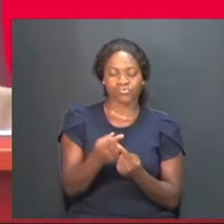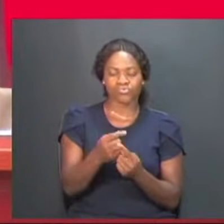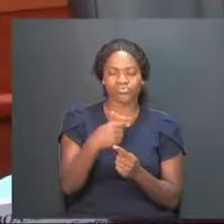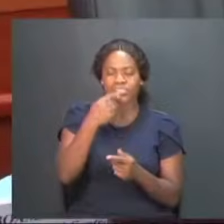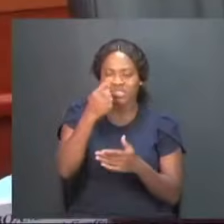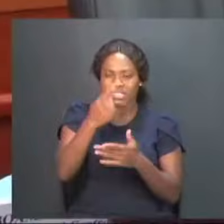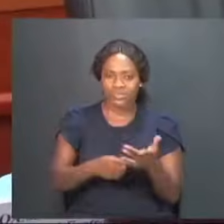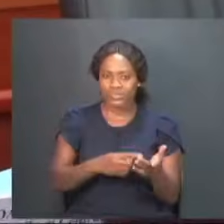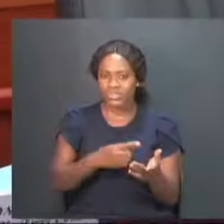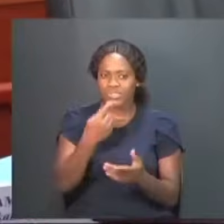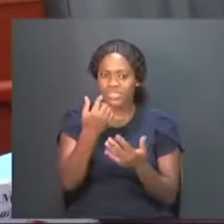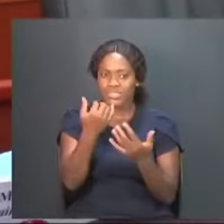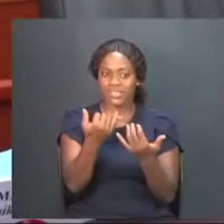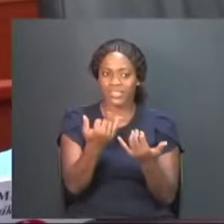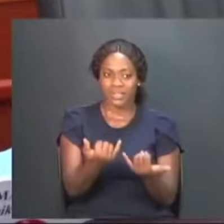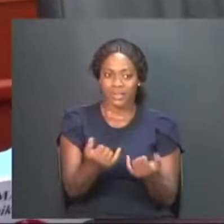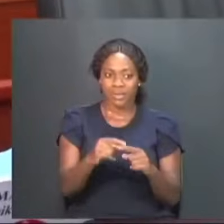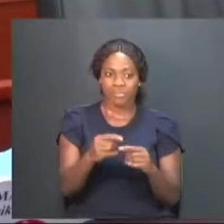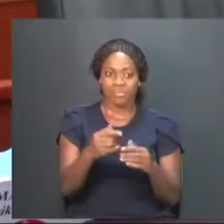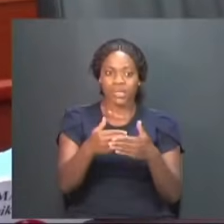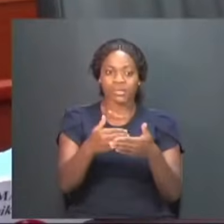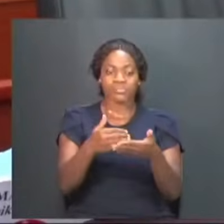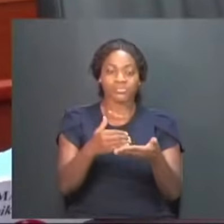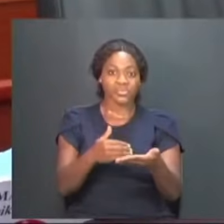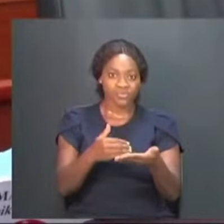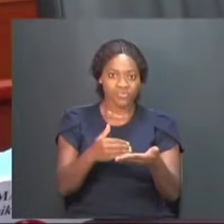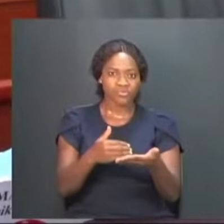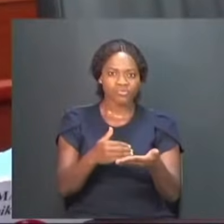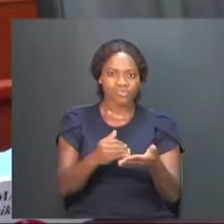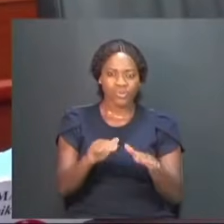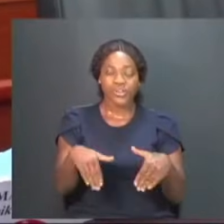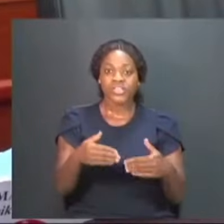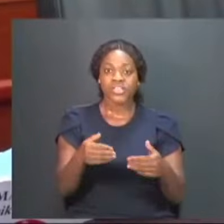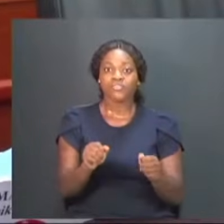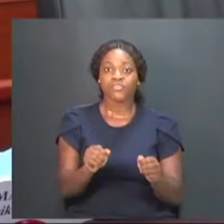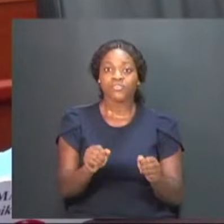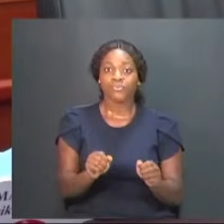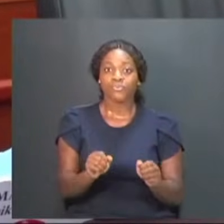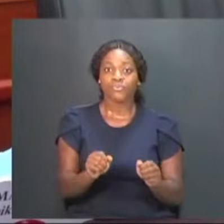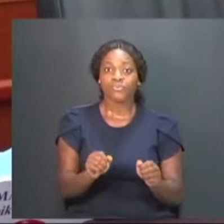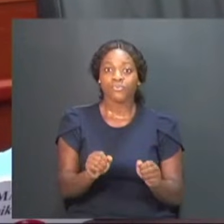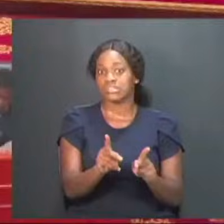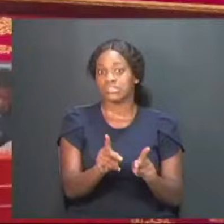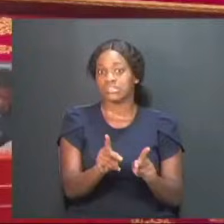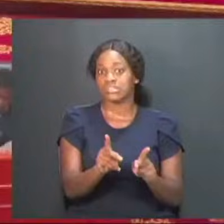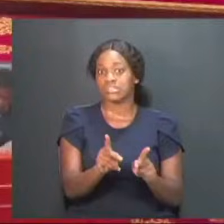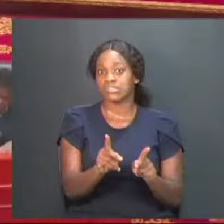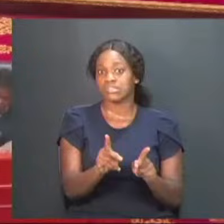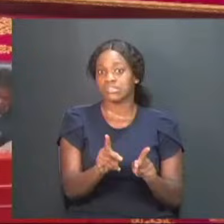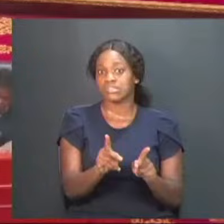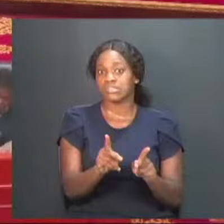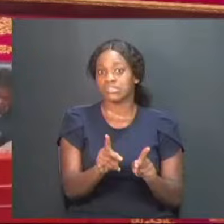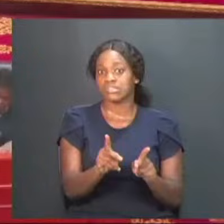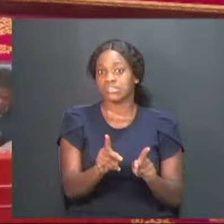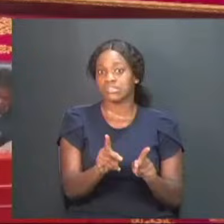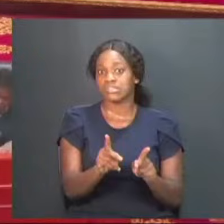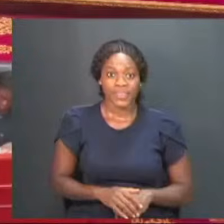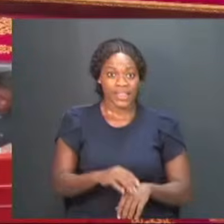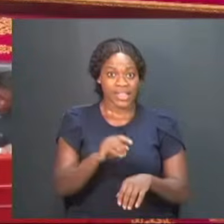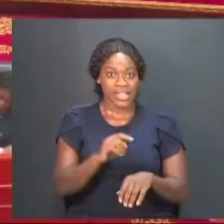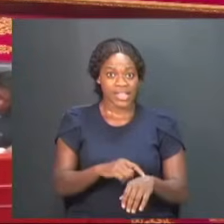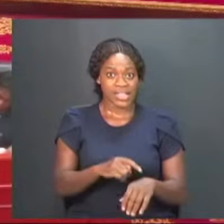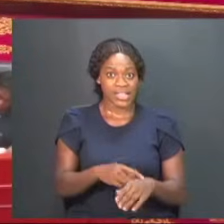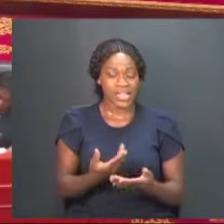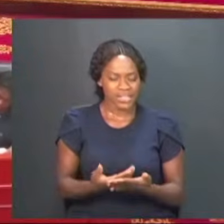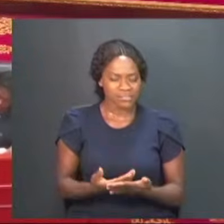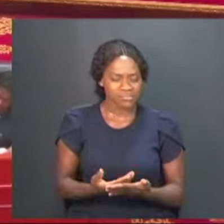that you are making. But before he being given the opportunity, and at the time that the application is being made